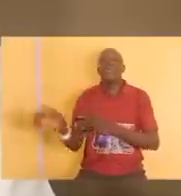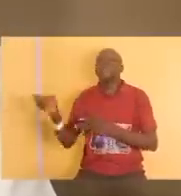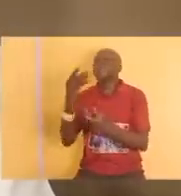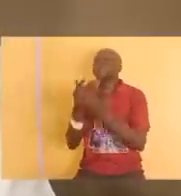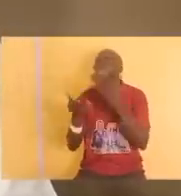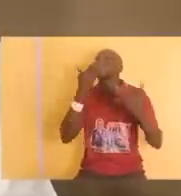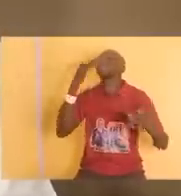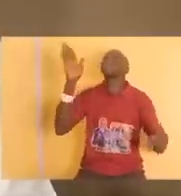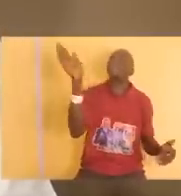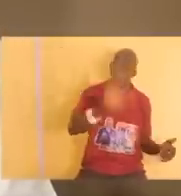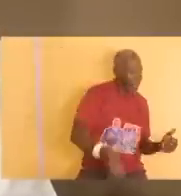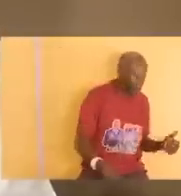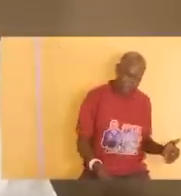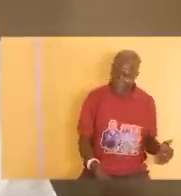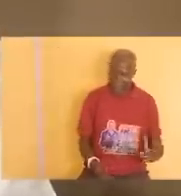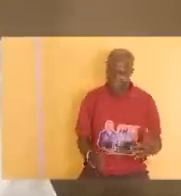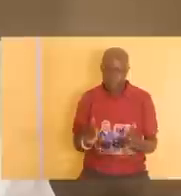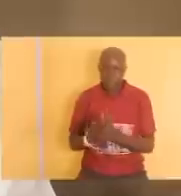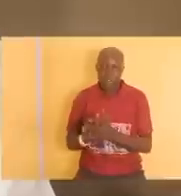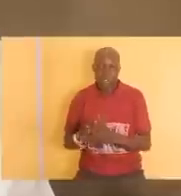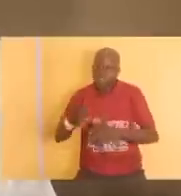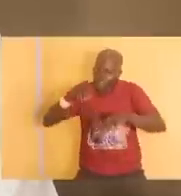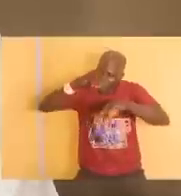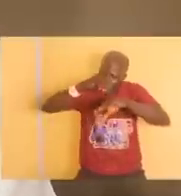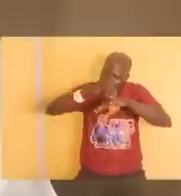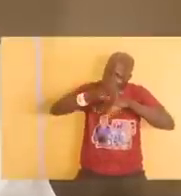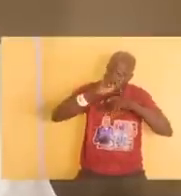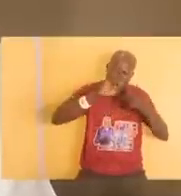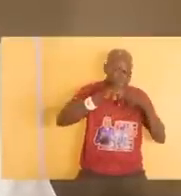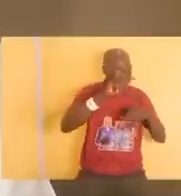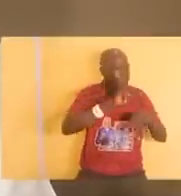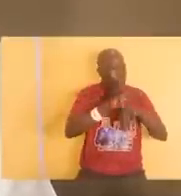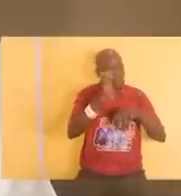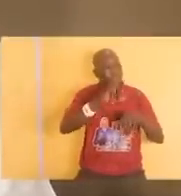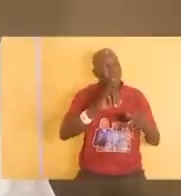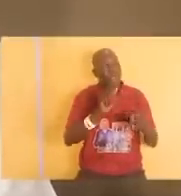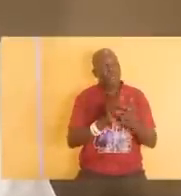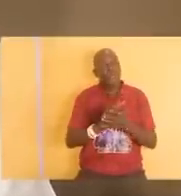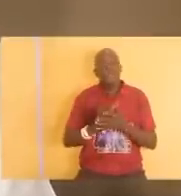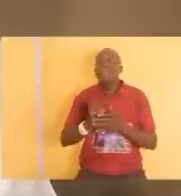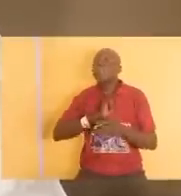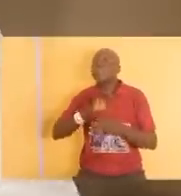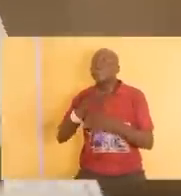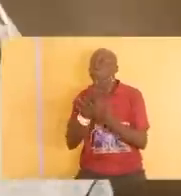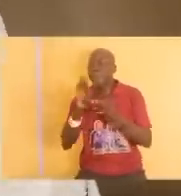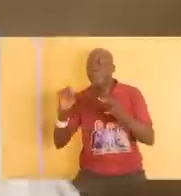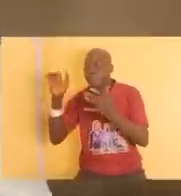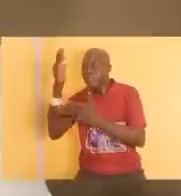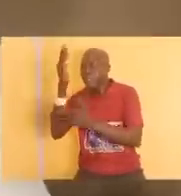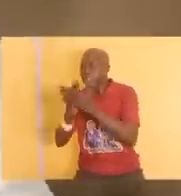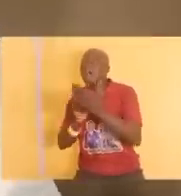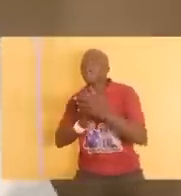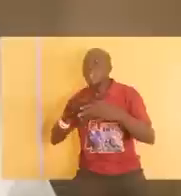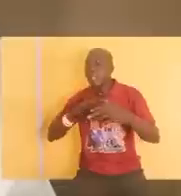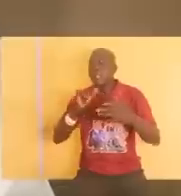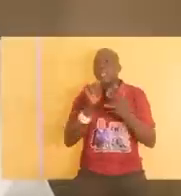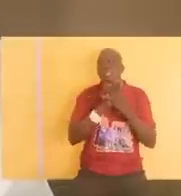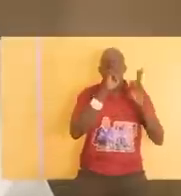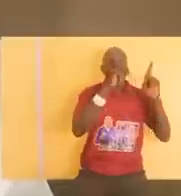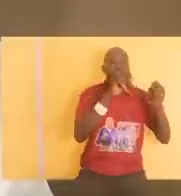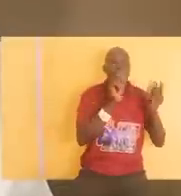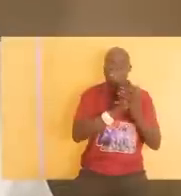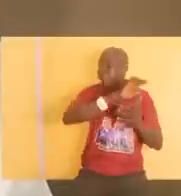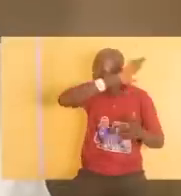Somebody did something that is very bad. Others send the messages. You send message to them. In fact, any other body like any. I like the